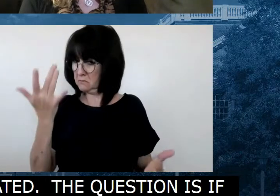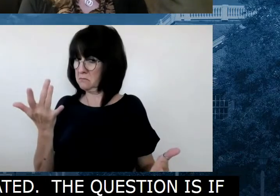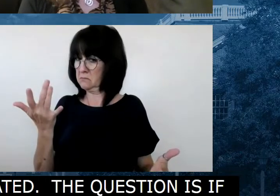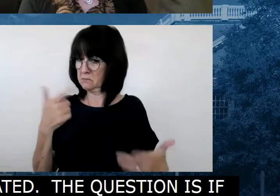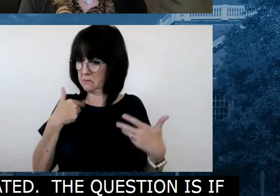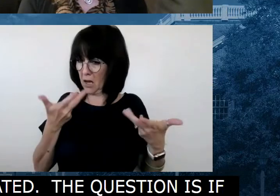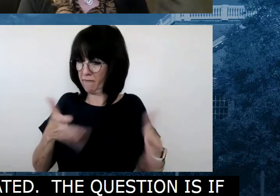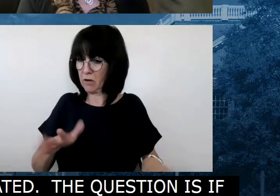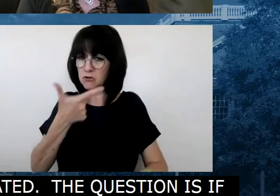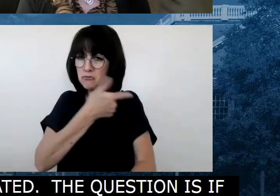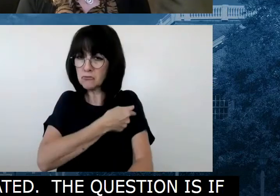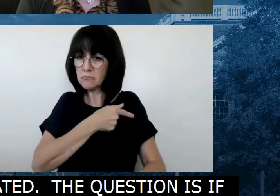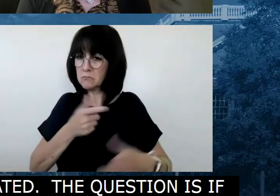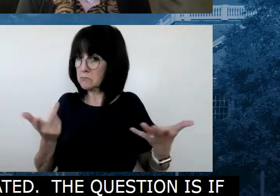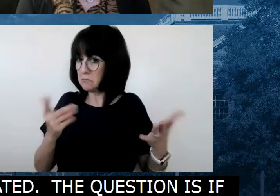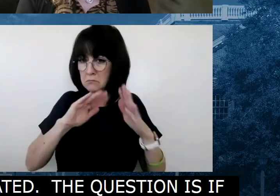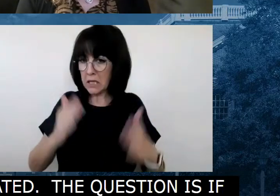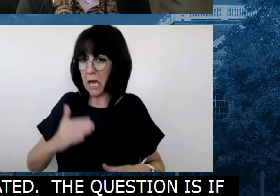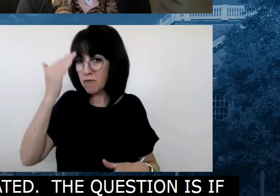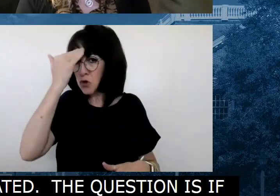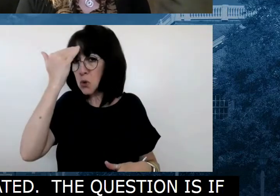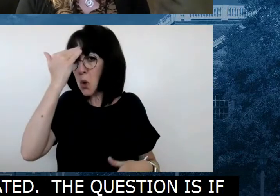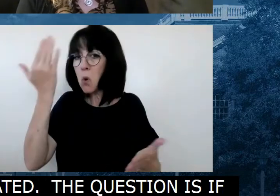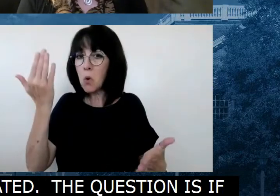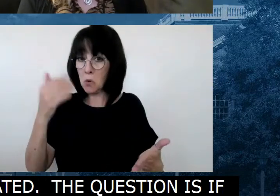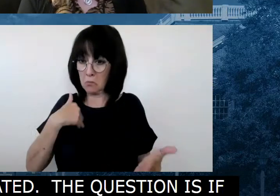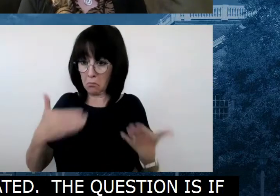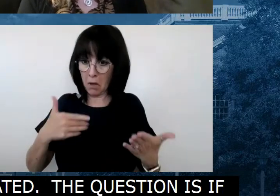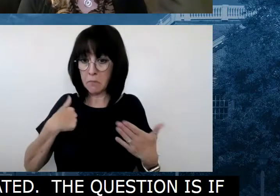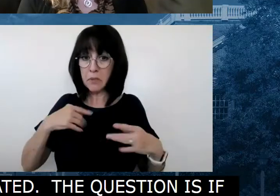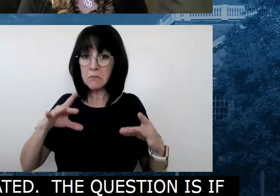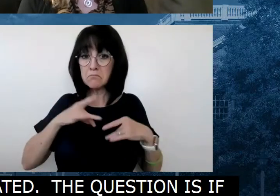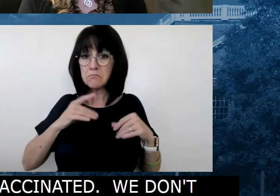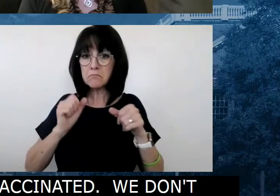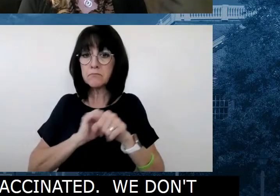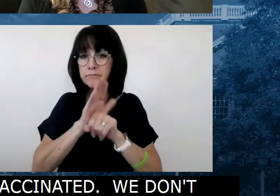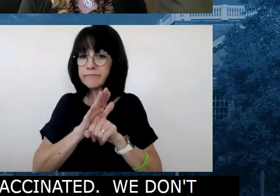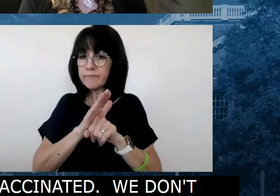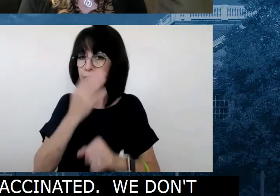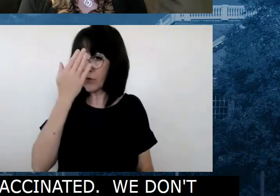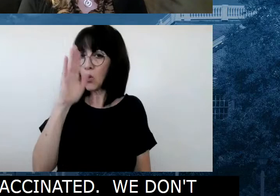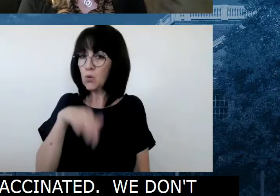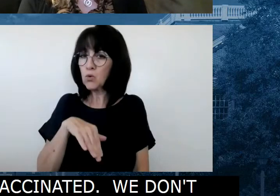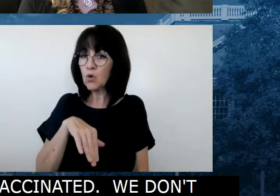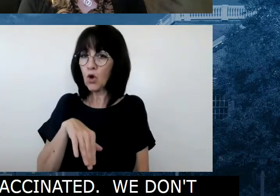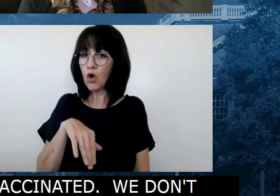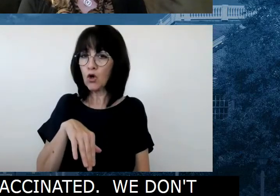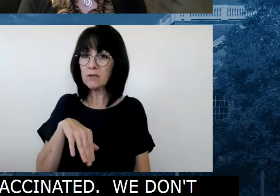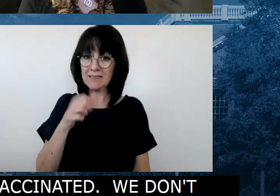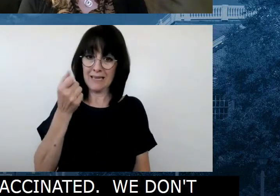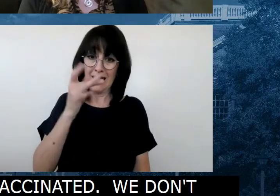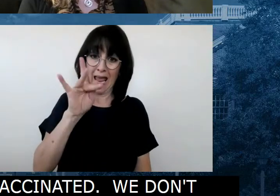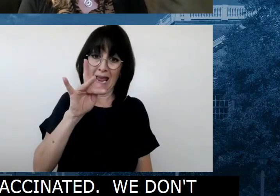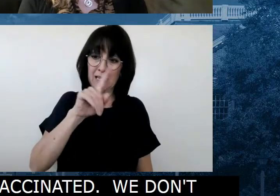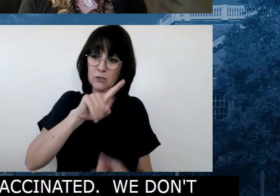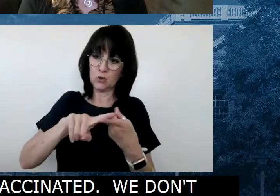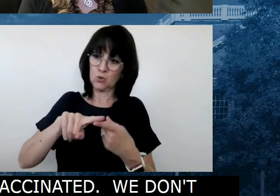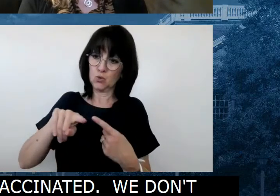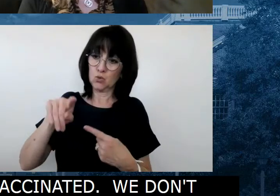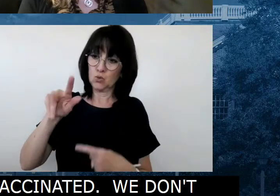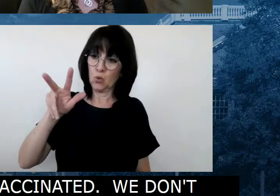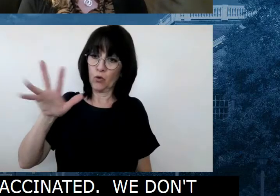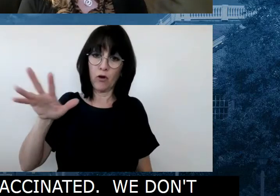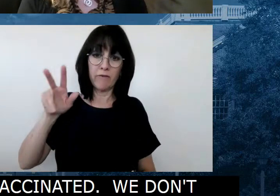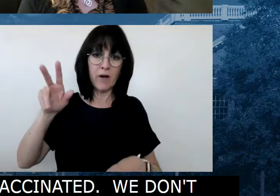know we know 30+% of the population 18 and over haven't been vaccinated, and we still have